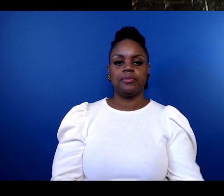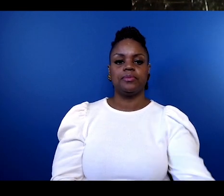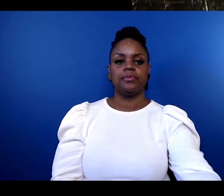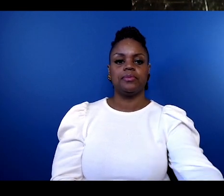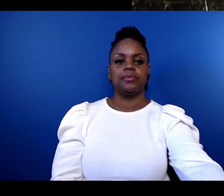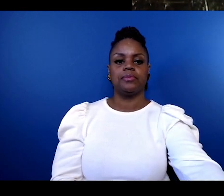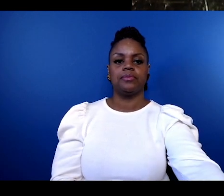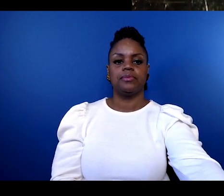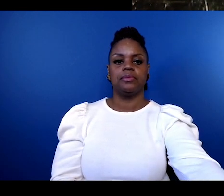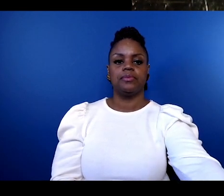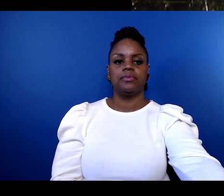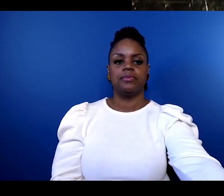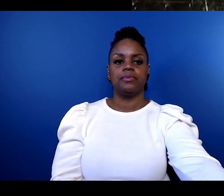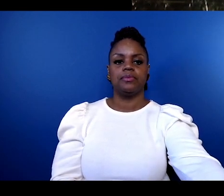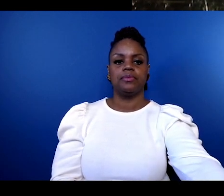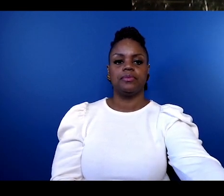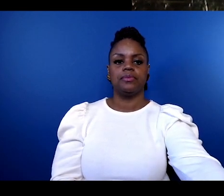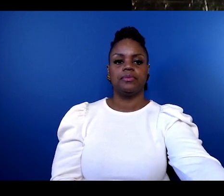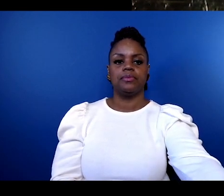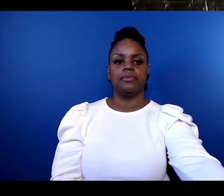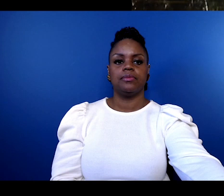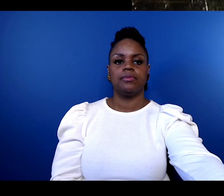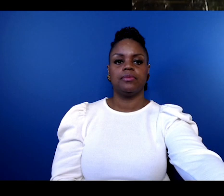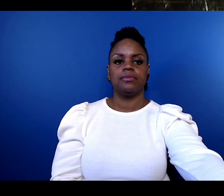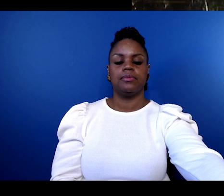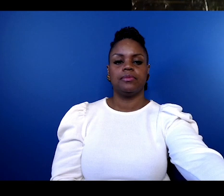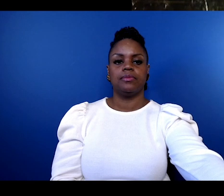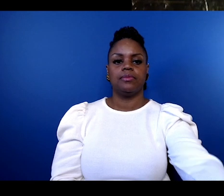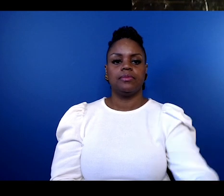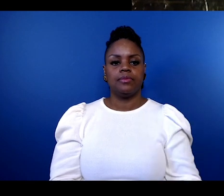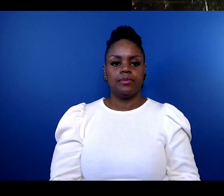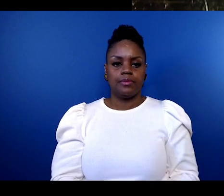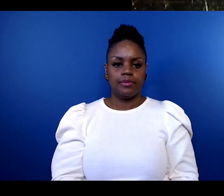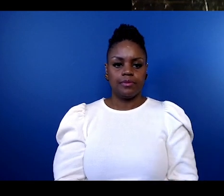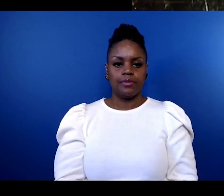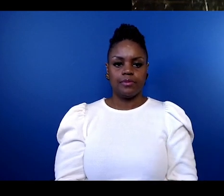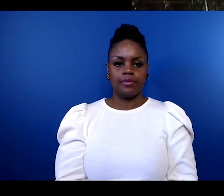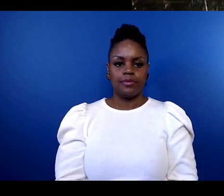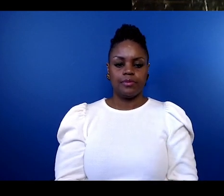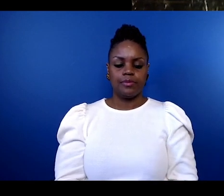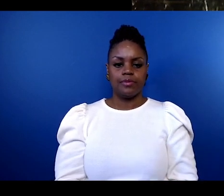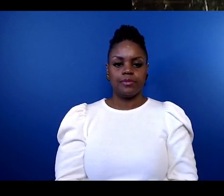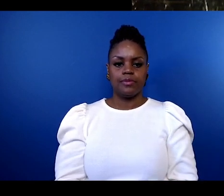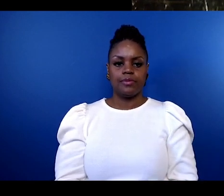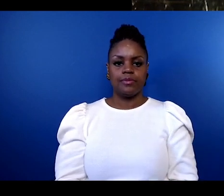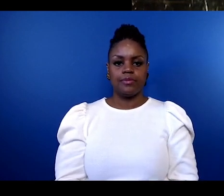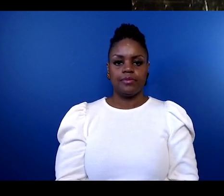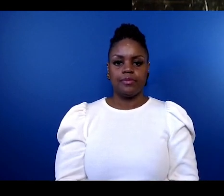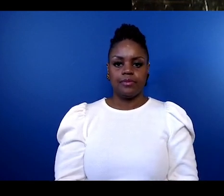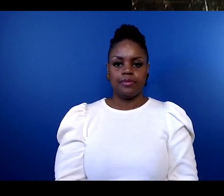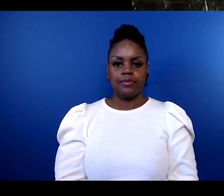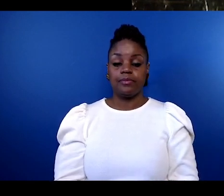We're going to go ahead and clasp the hands together behind the back. Press the shoulder blades together and slowly